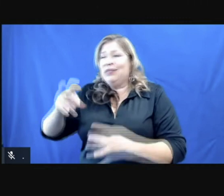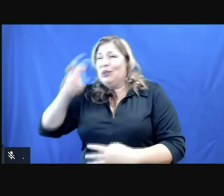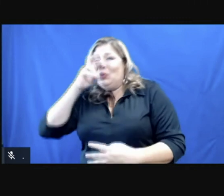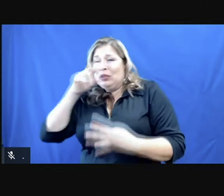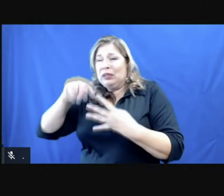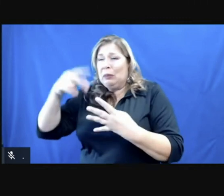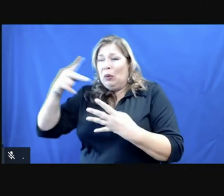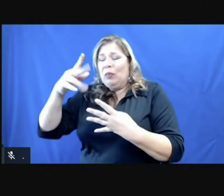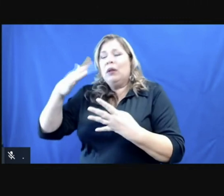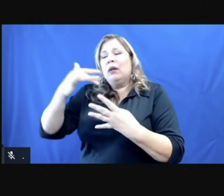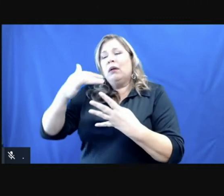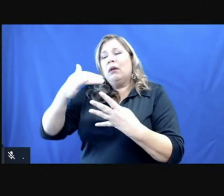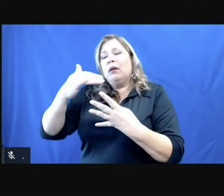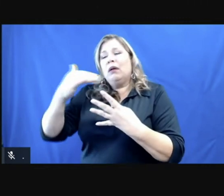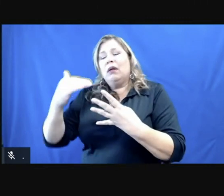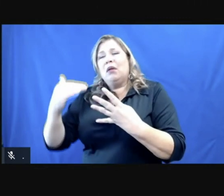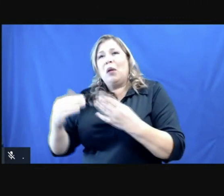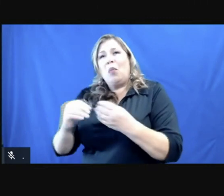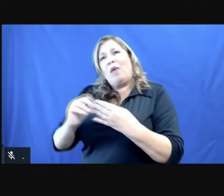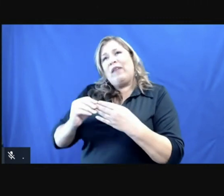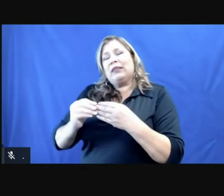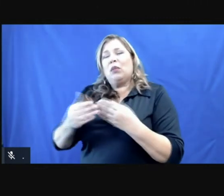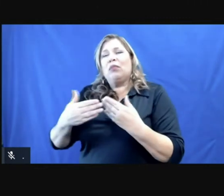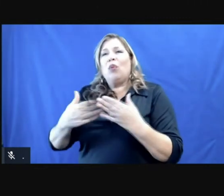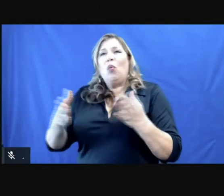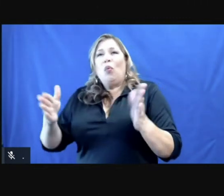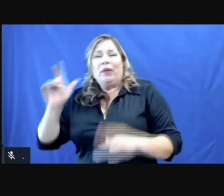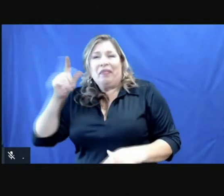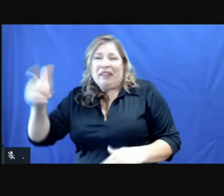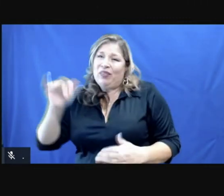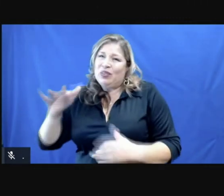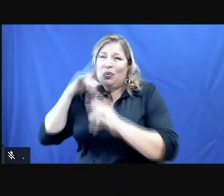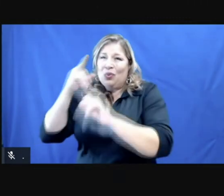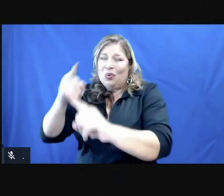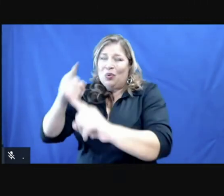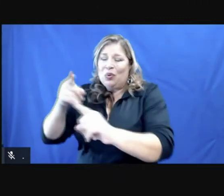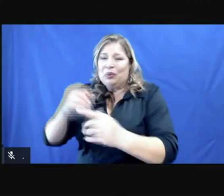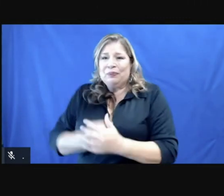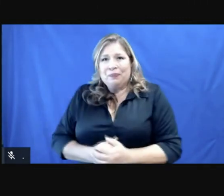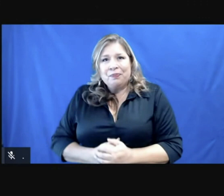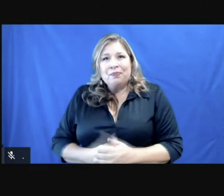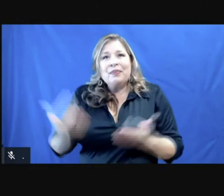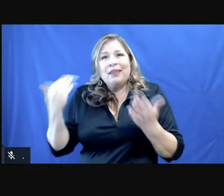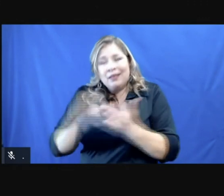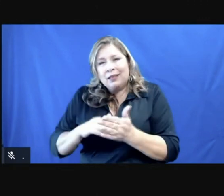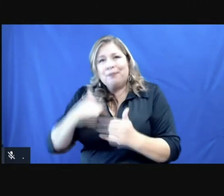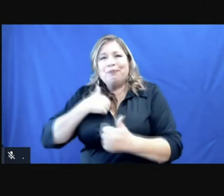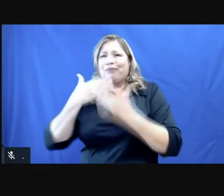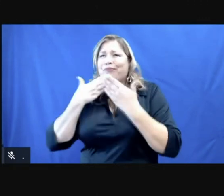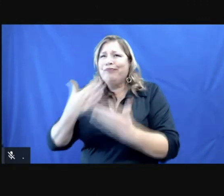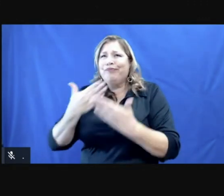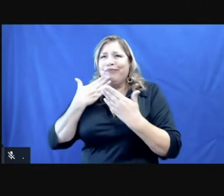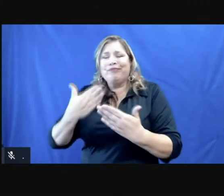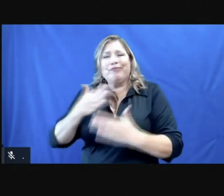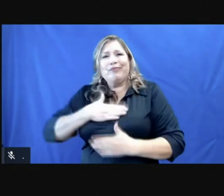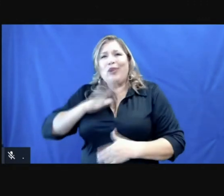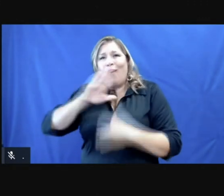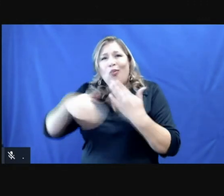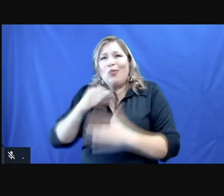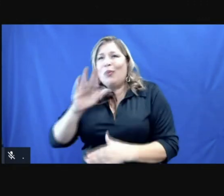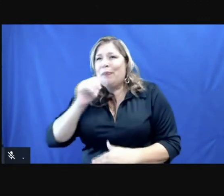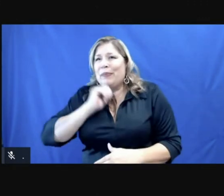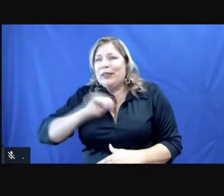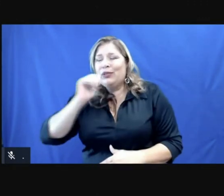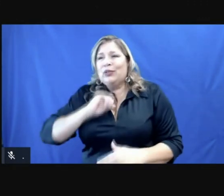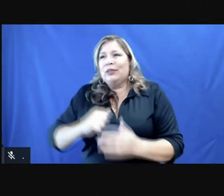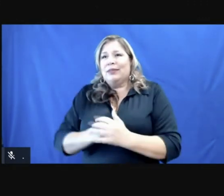less restrictive tiers across the state. So again, appreciate all of your patience. You're sitting